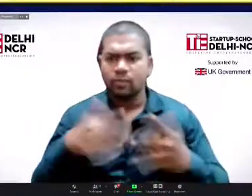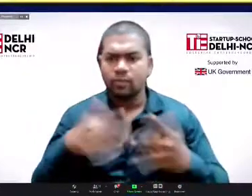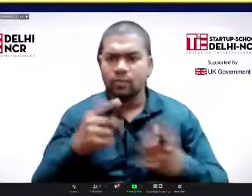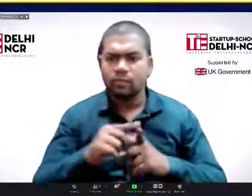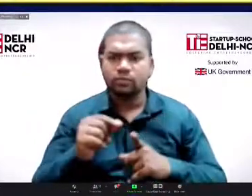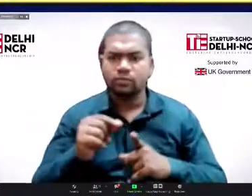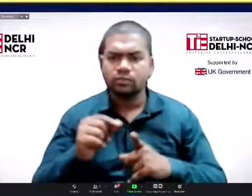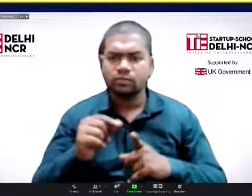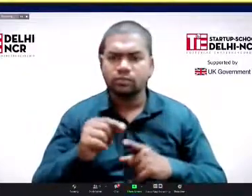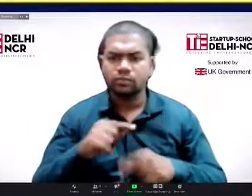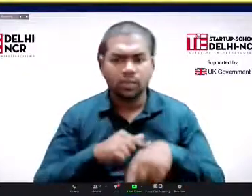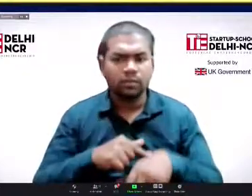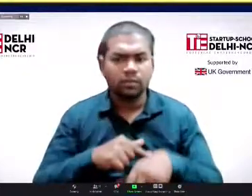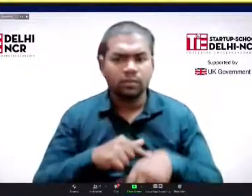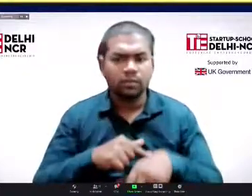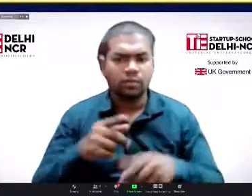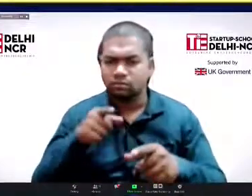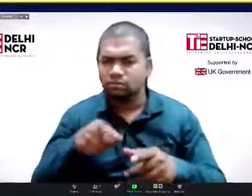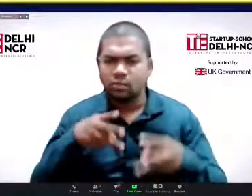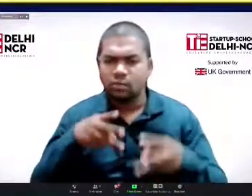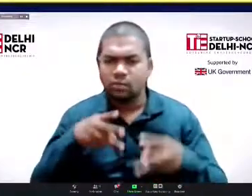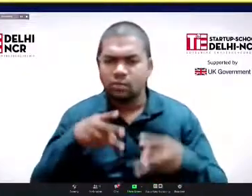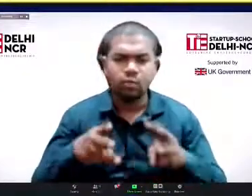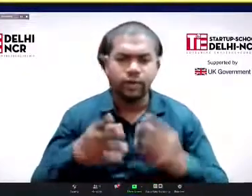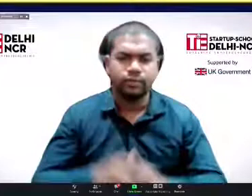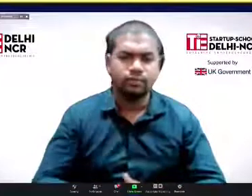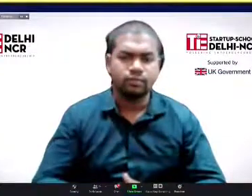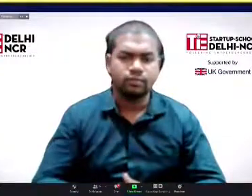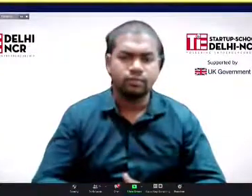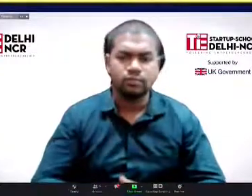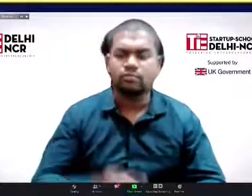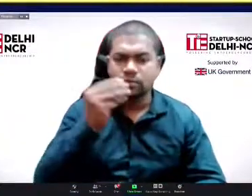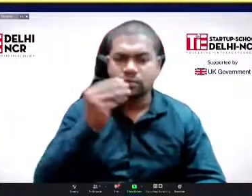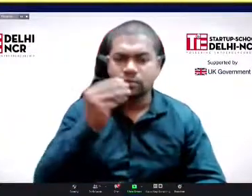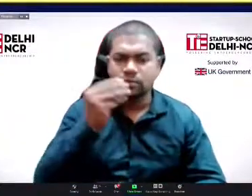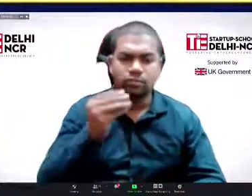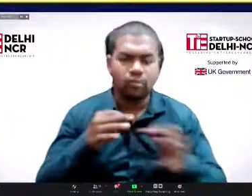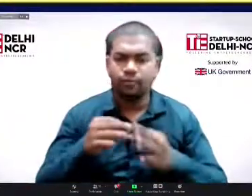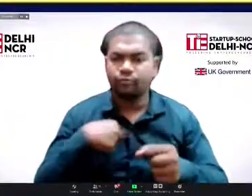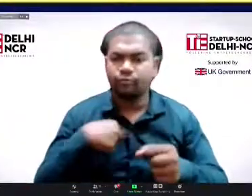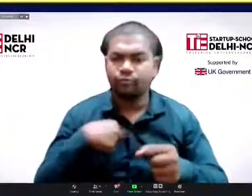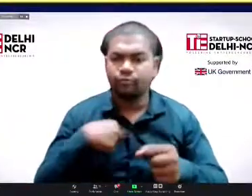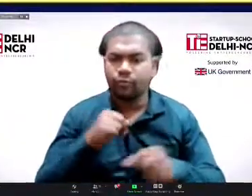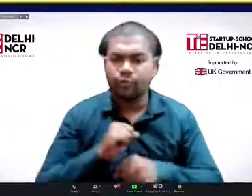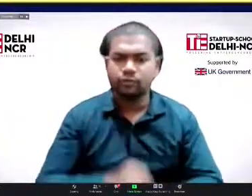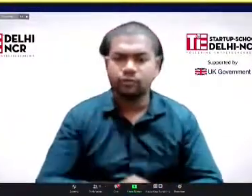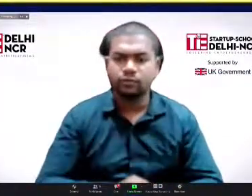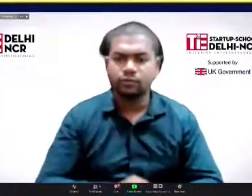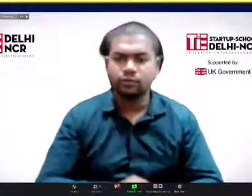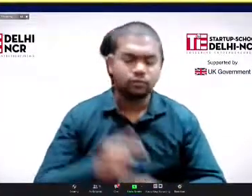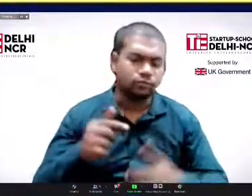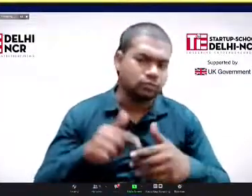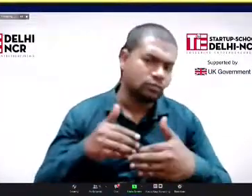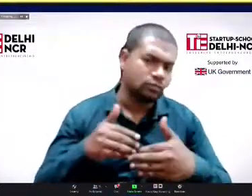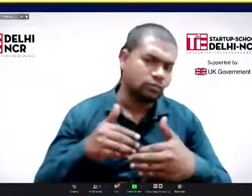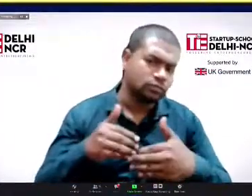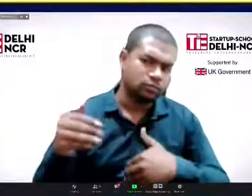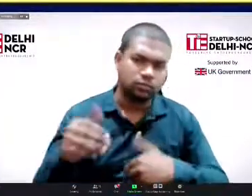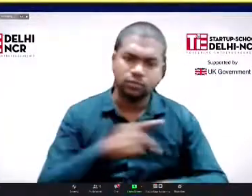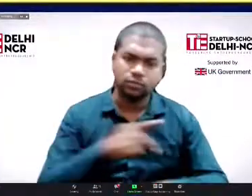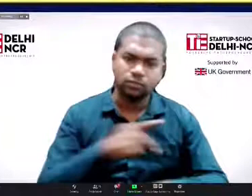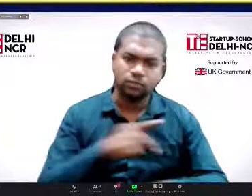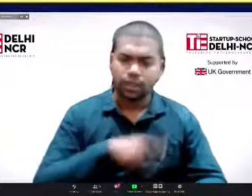How would it touch you in a particular way? So some examples from our work is, along with the